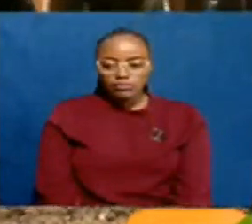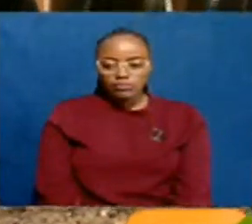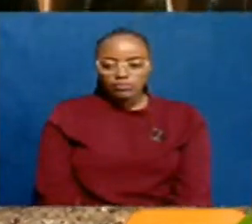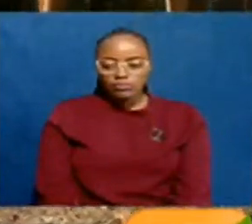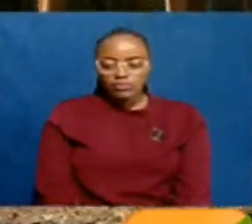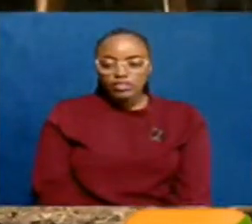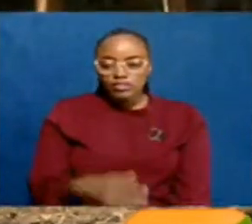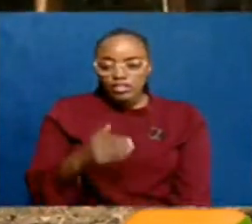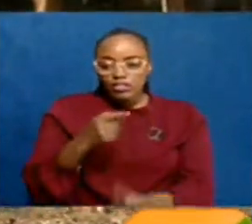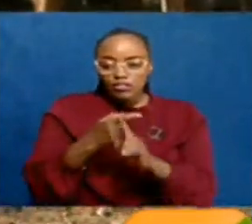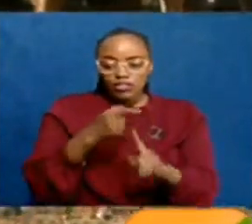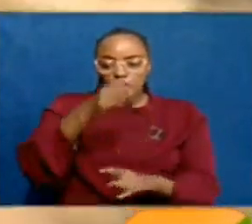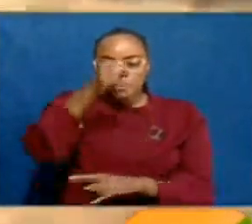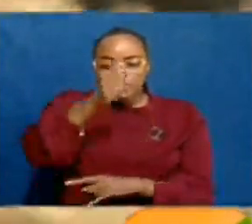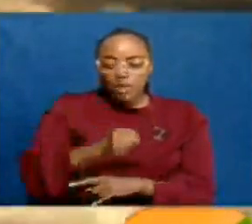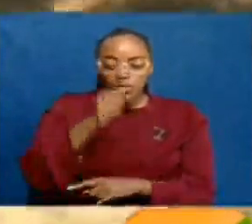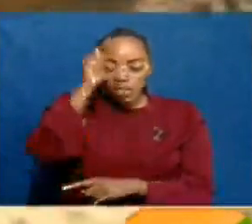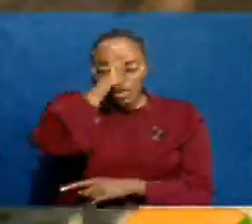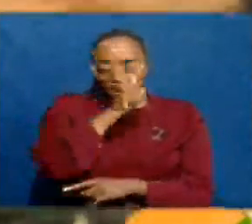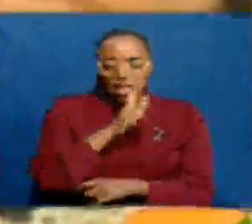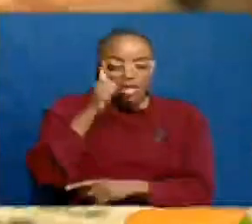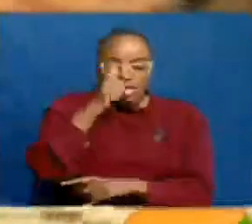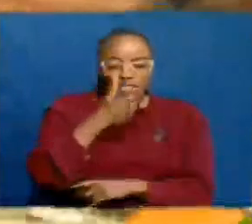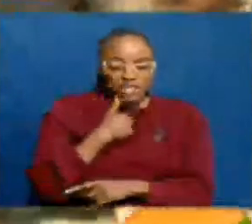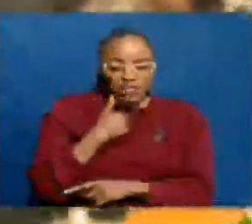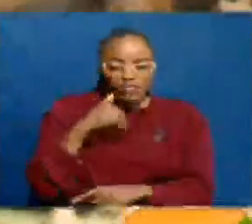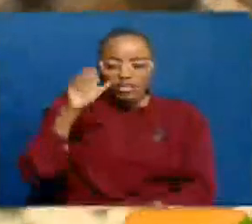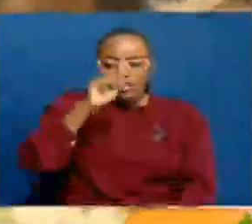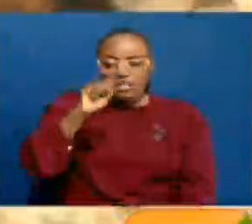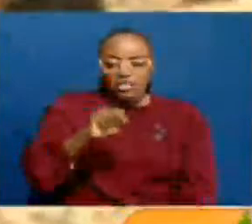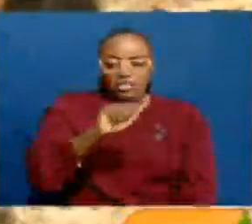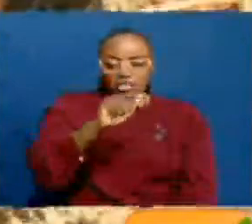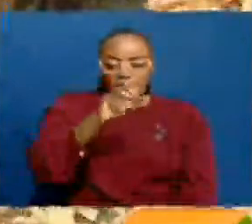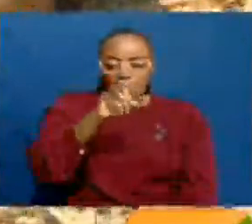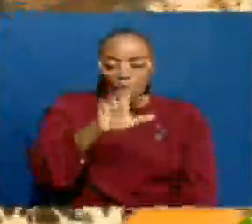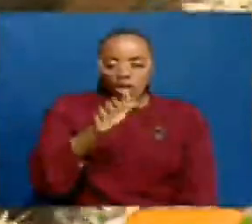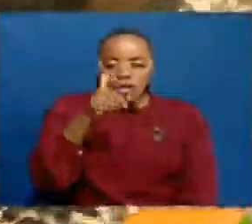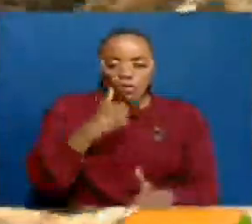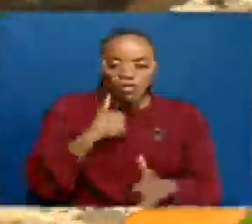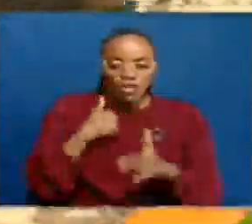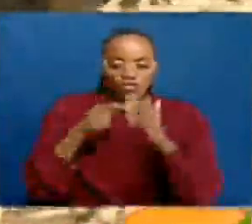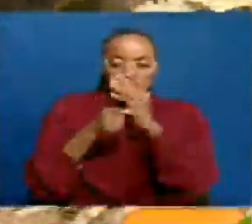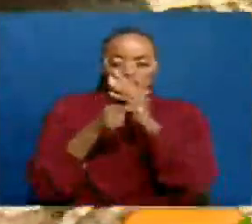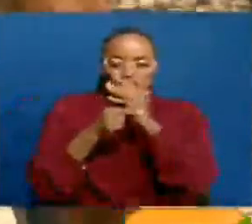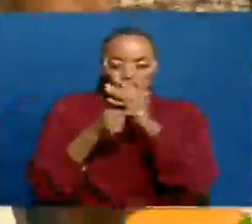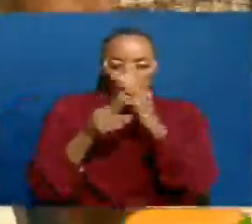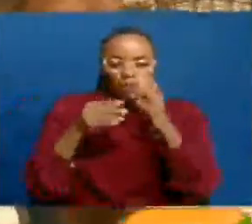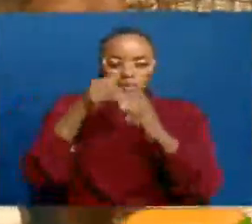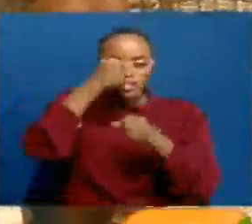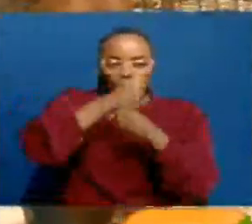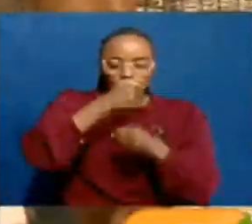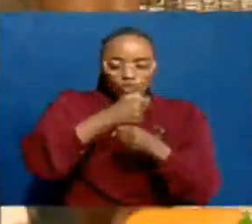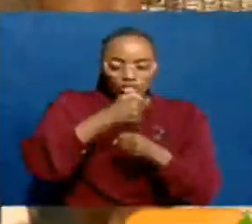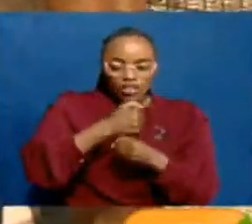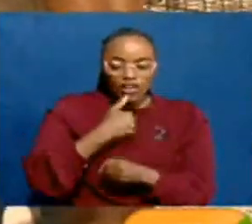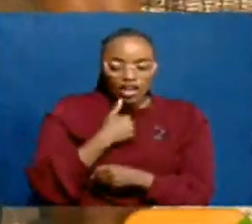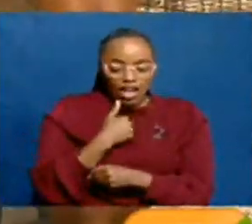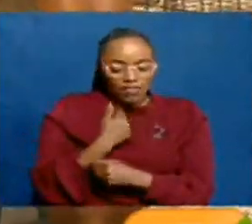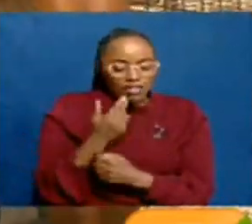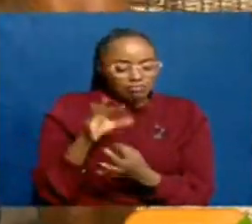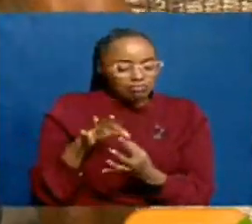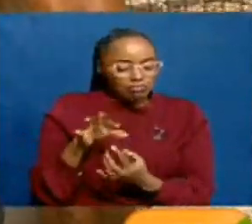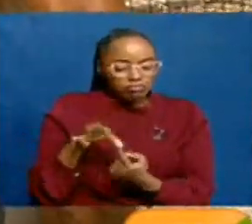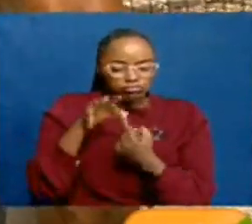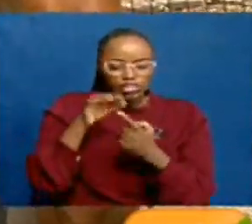Originally from South Asia, the Sahiwal breed has gained significant popularity in Kenya due to its exceptional